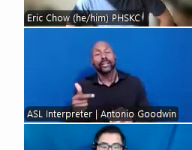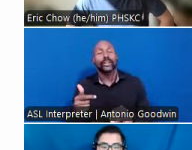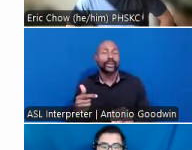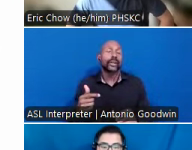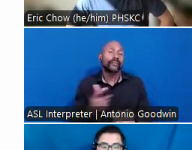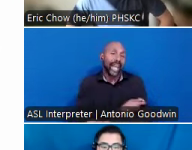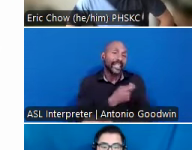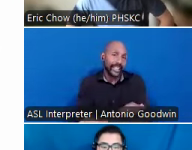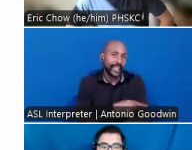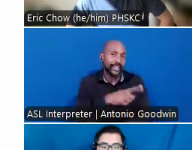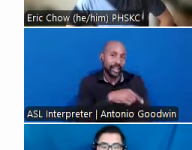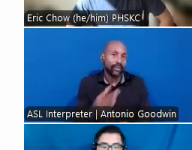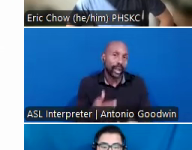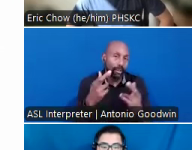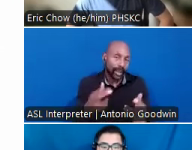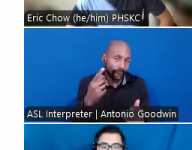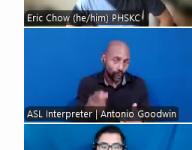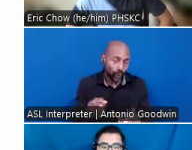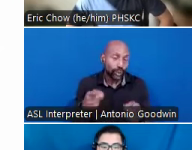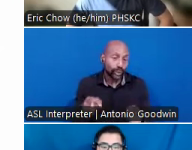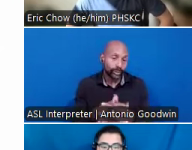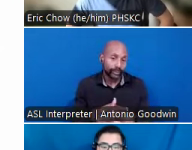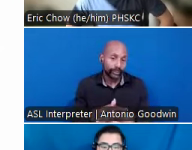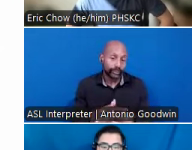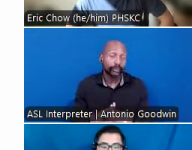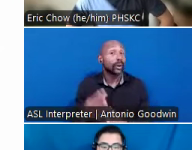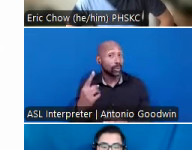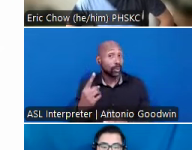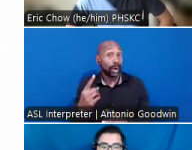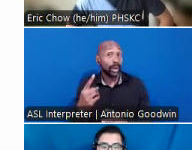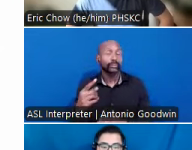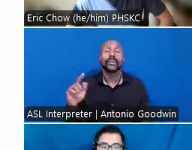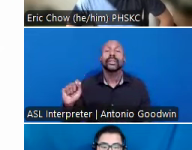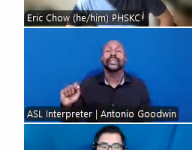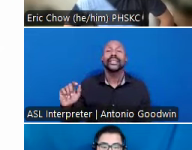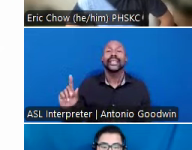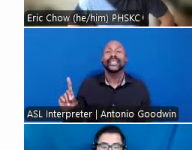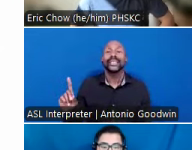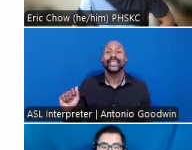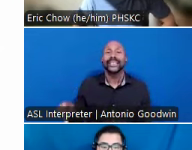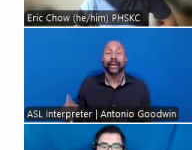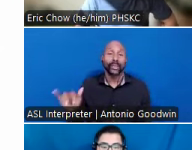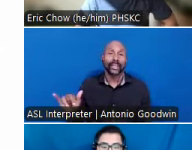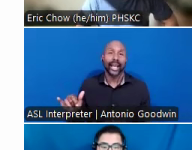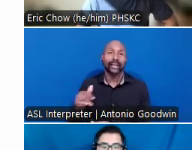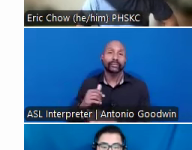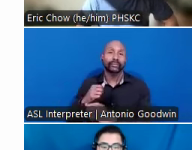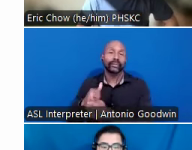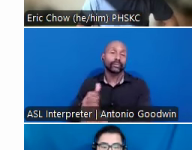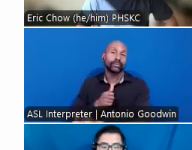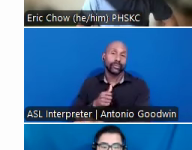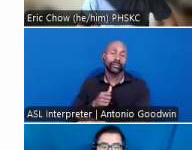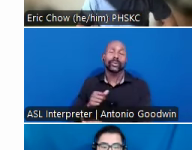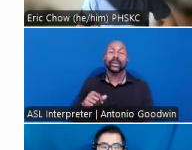are aware of is Tdap, which actually protects against whooping cough, which has been spreading quite a bit in our communities.